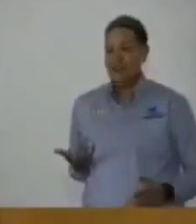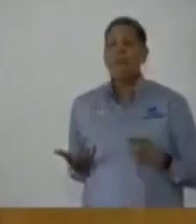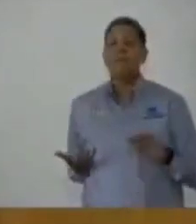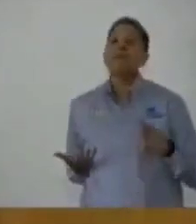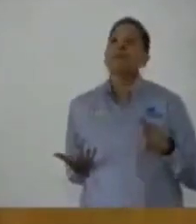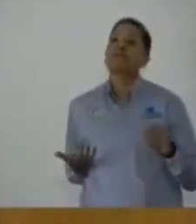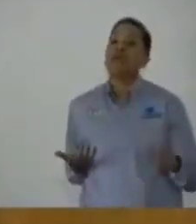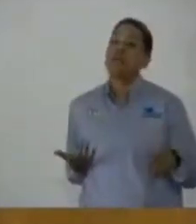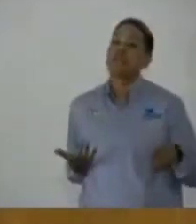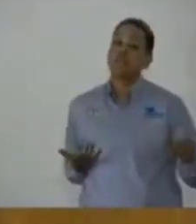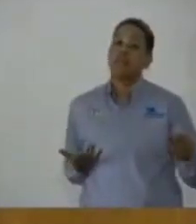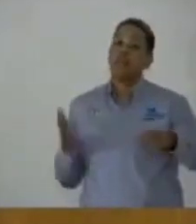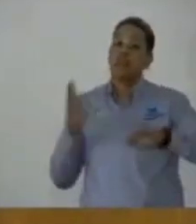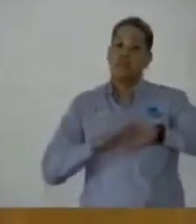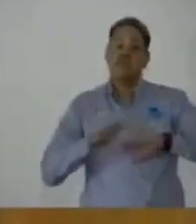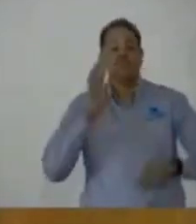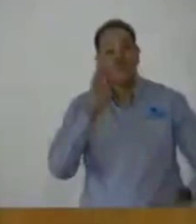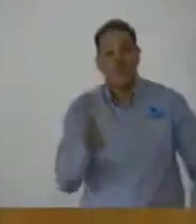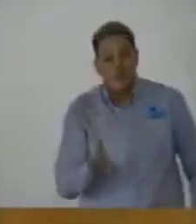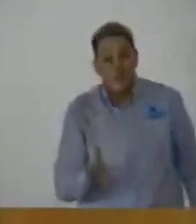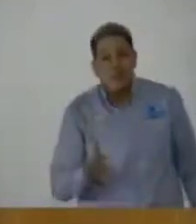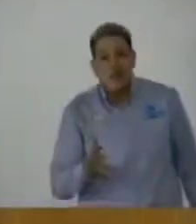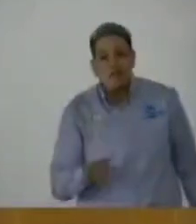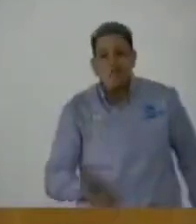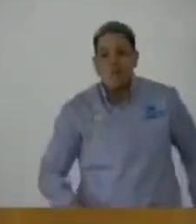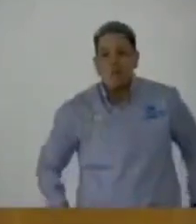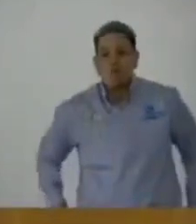in tax paid. Correct.